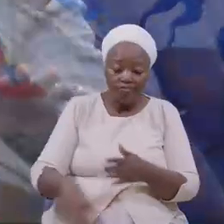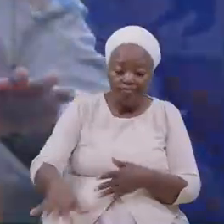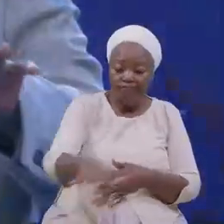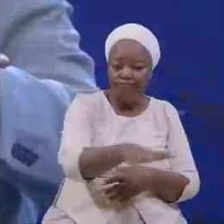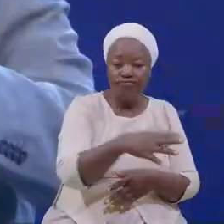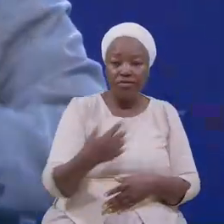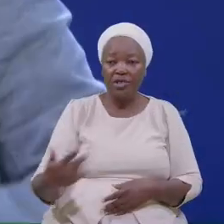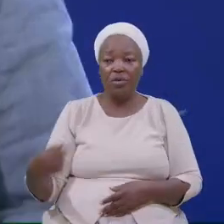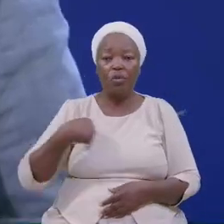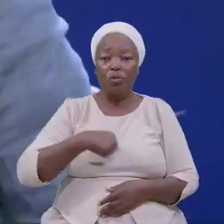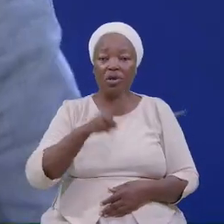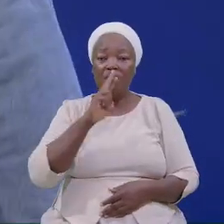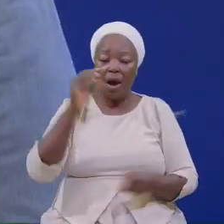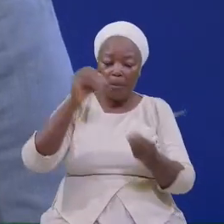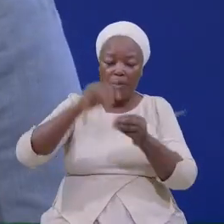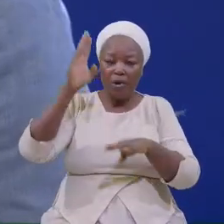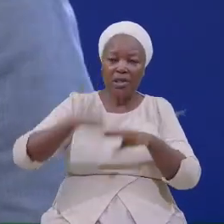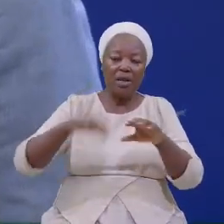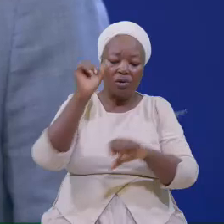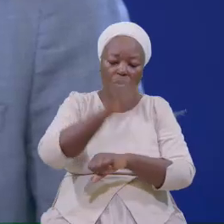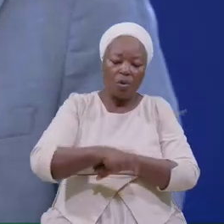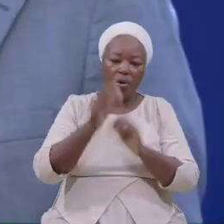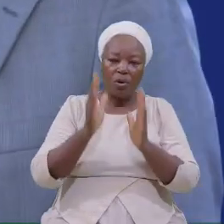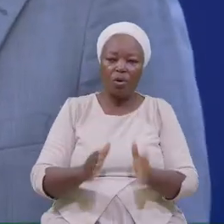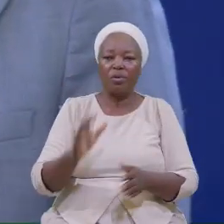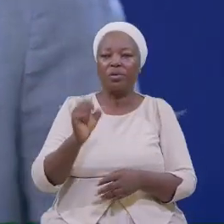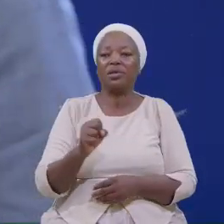are more than conquerors.